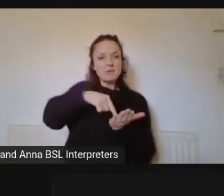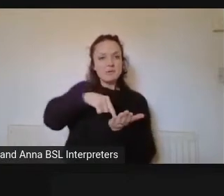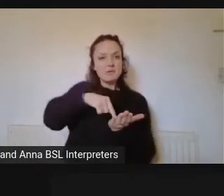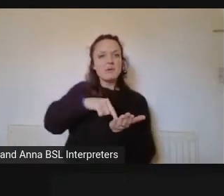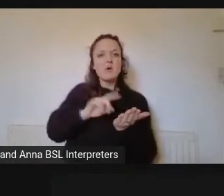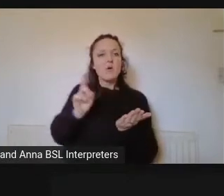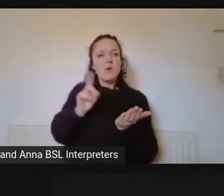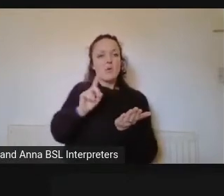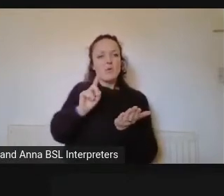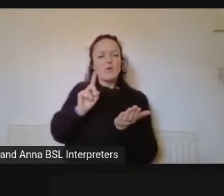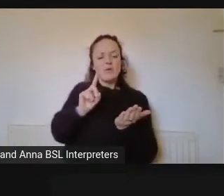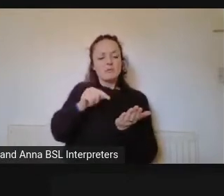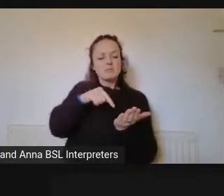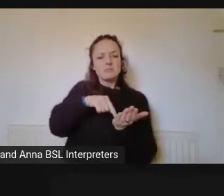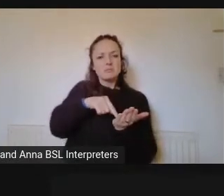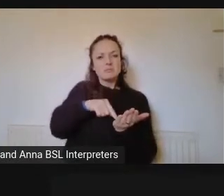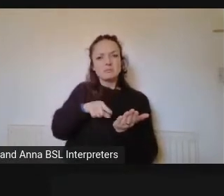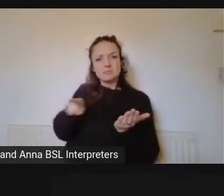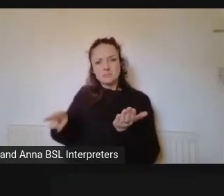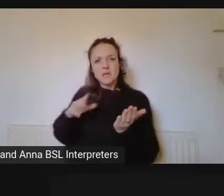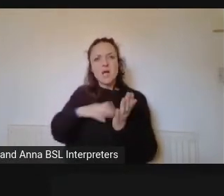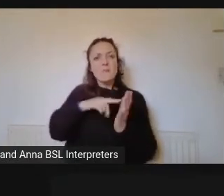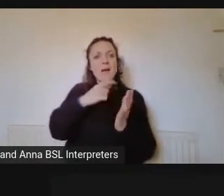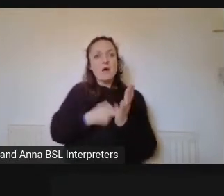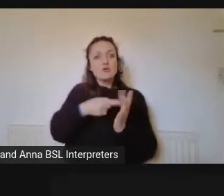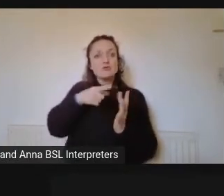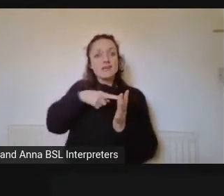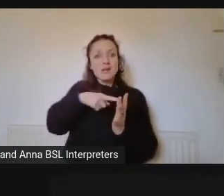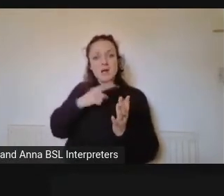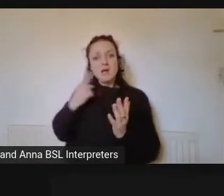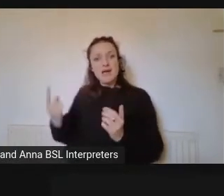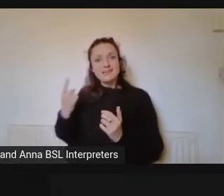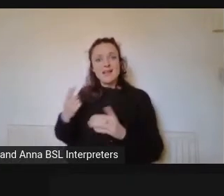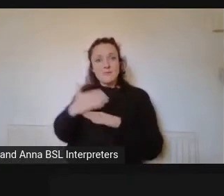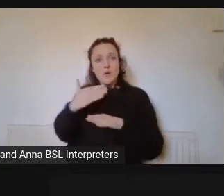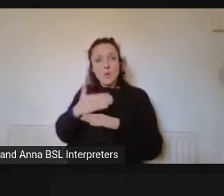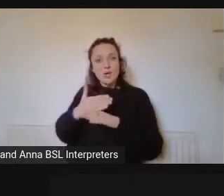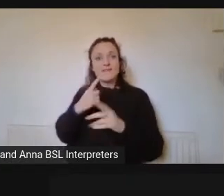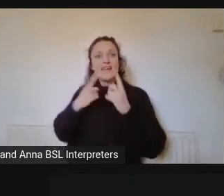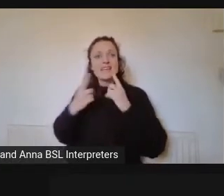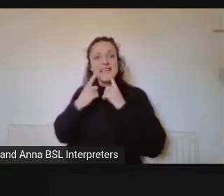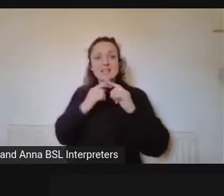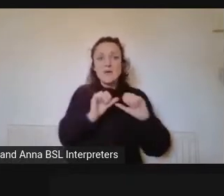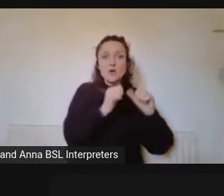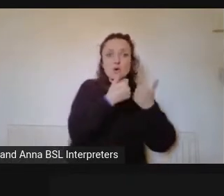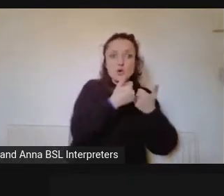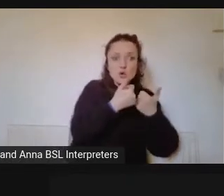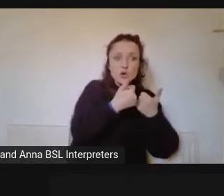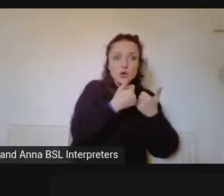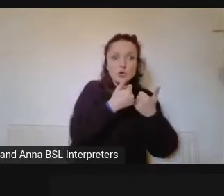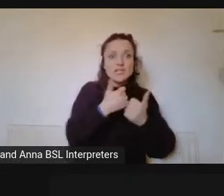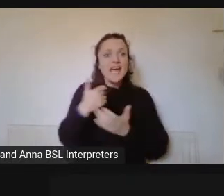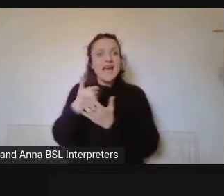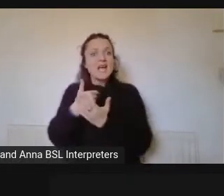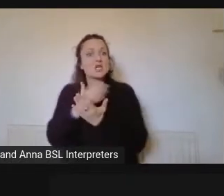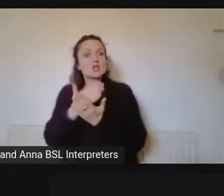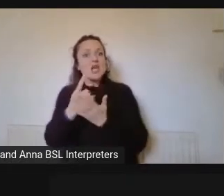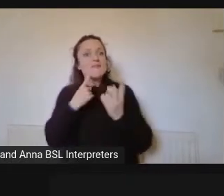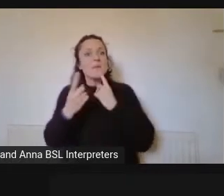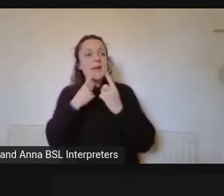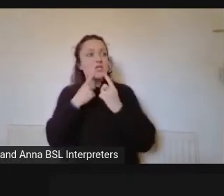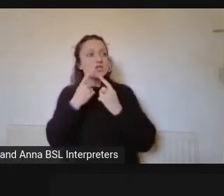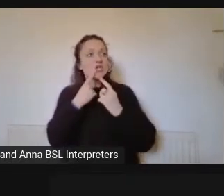these narratives that Maria Isabel is pointing to in terms of data for good and data philanthropy. You're sort of using